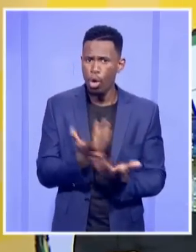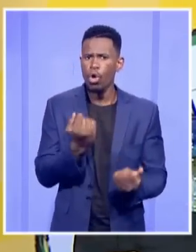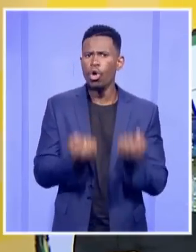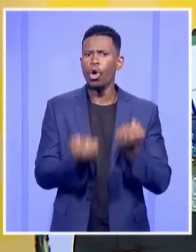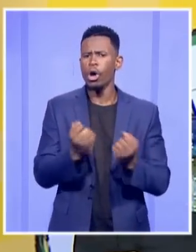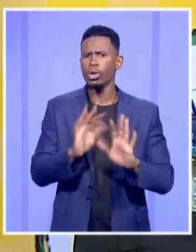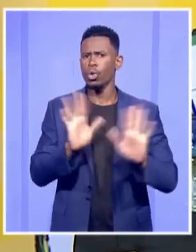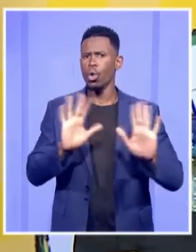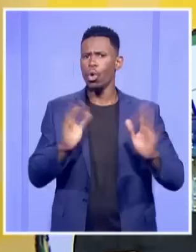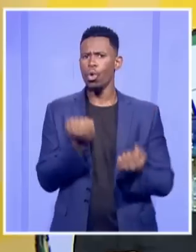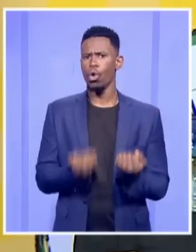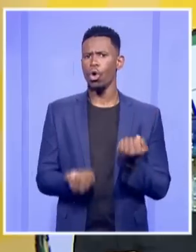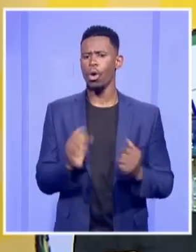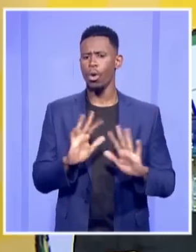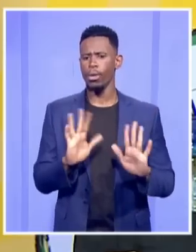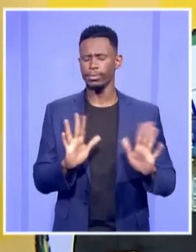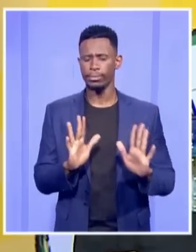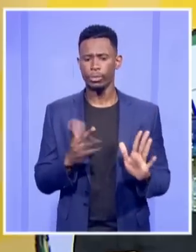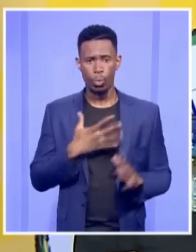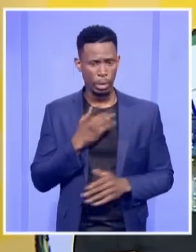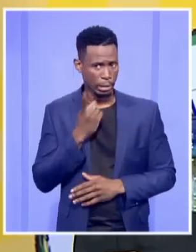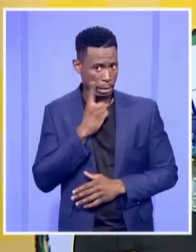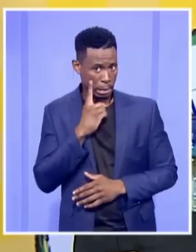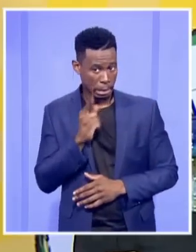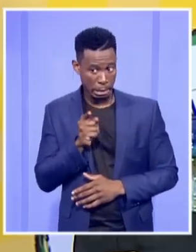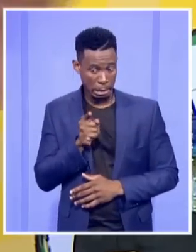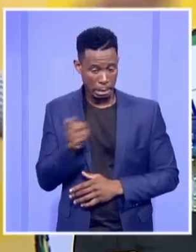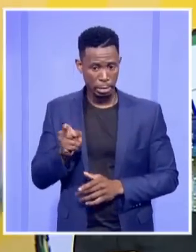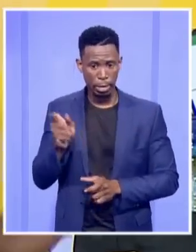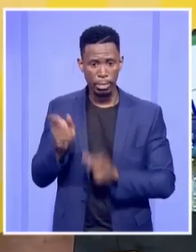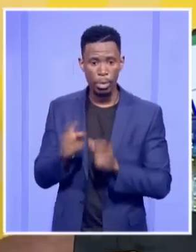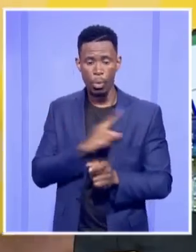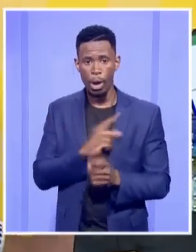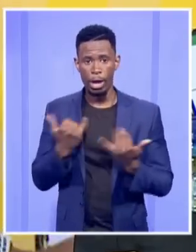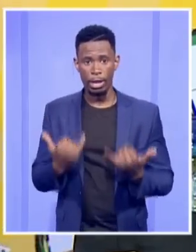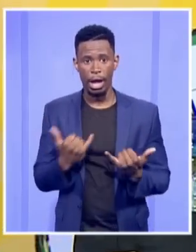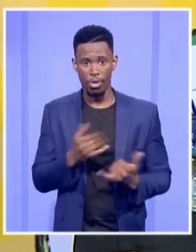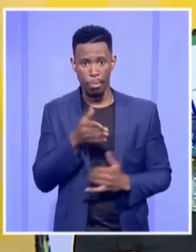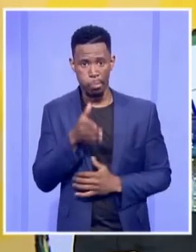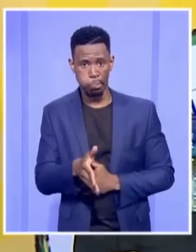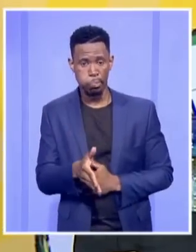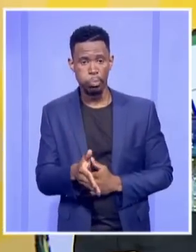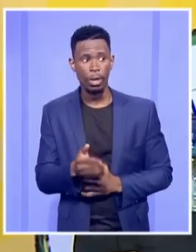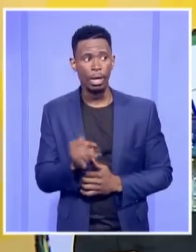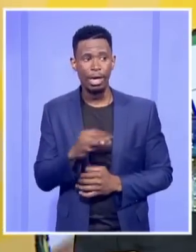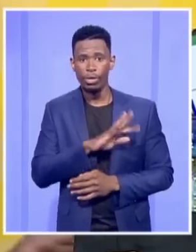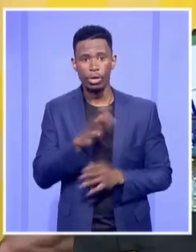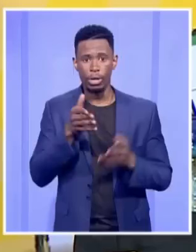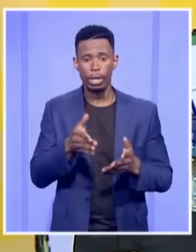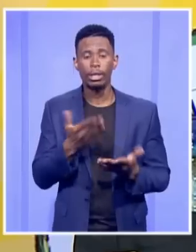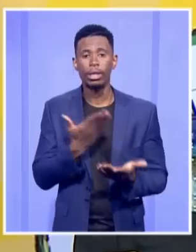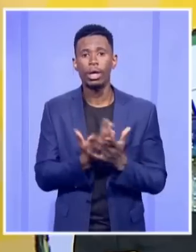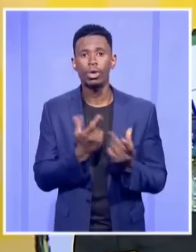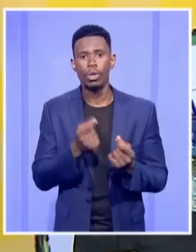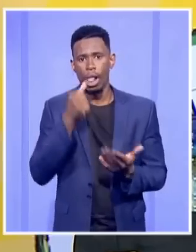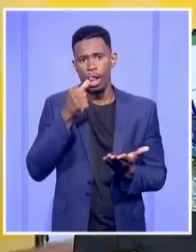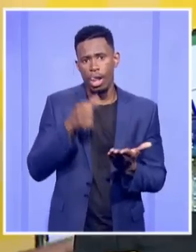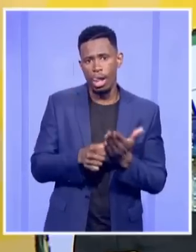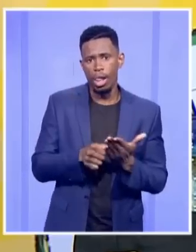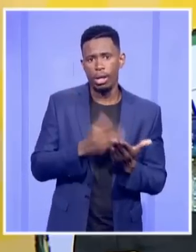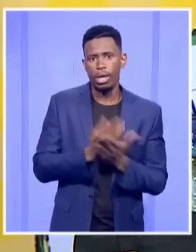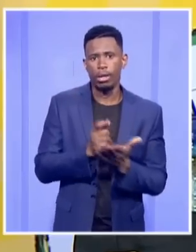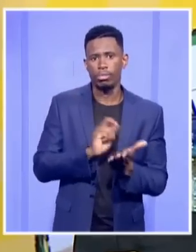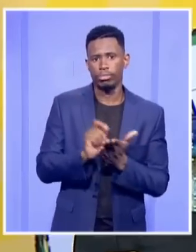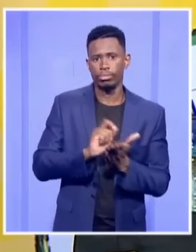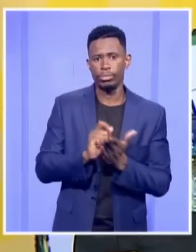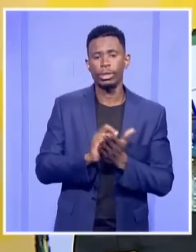floor. Want to check how they will fare. They are here. If they are not delegates, they can even write letters and